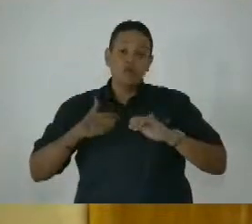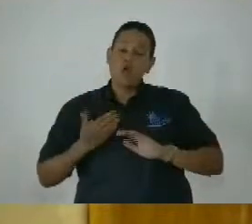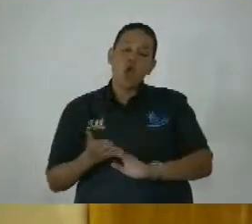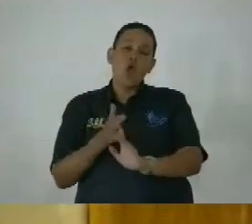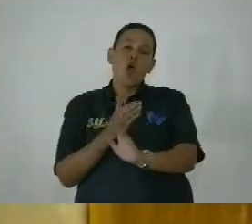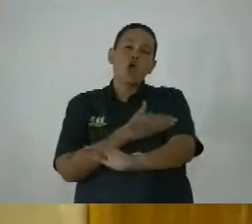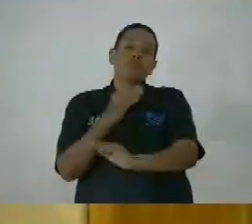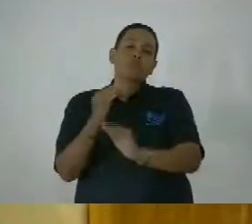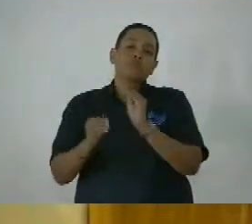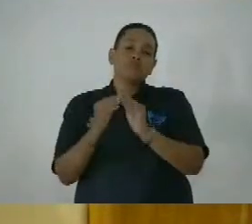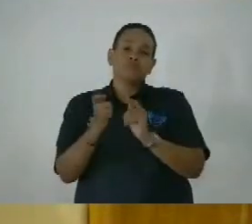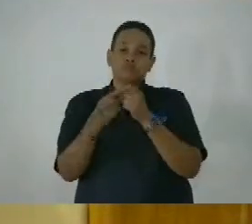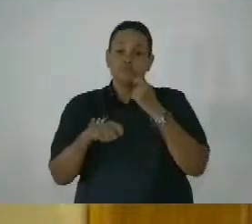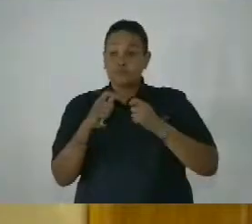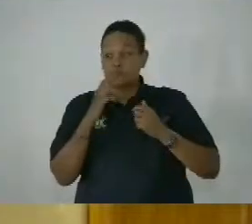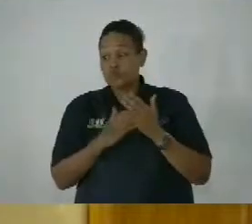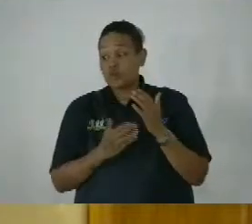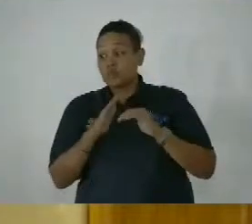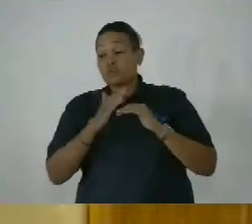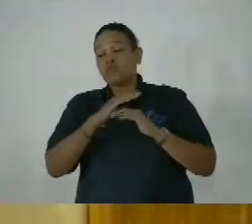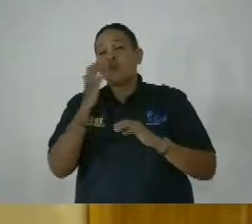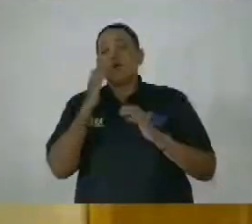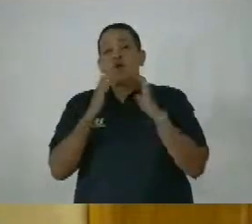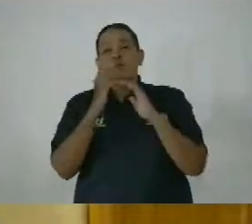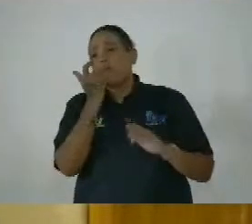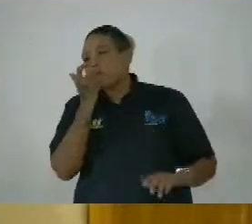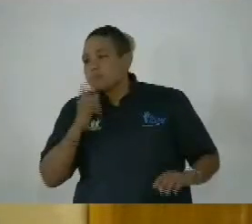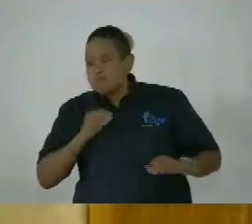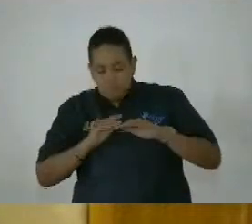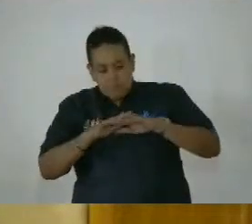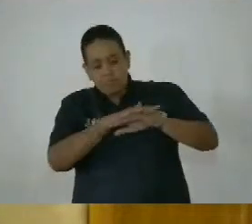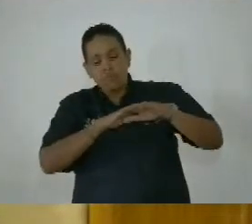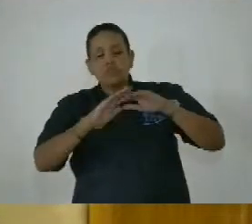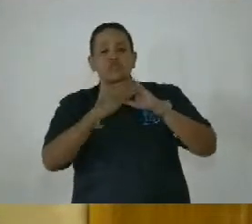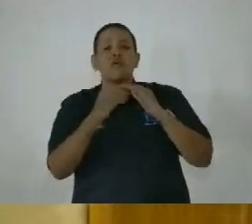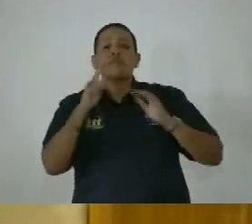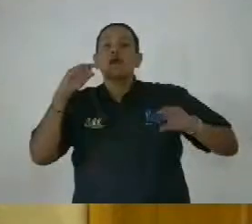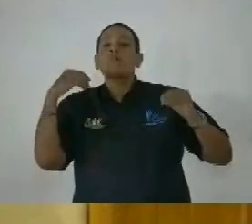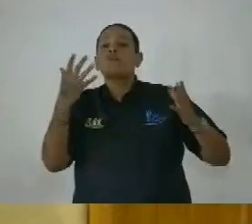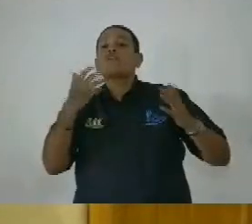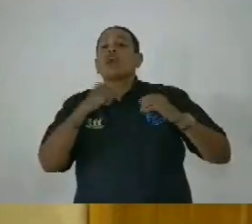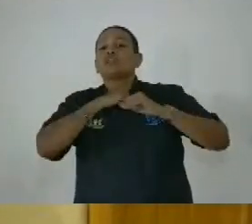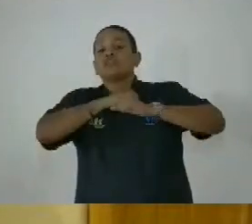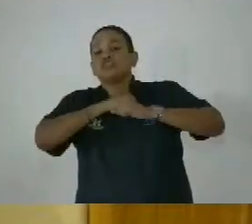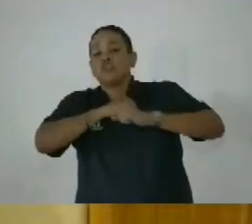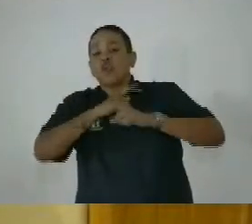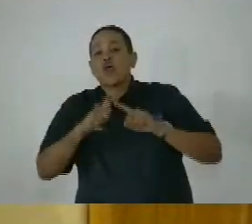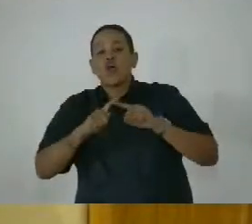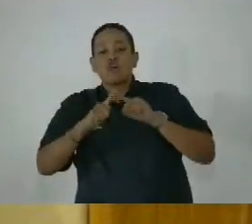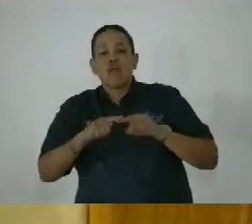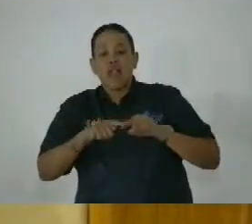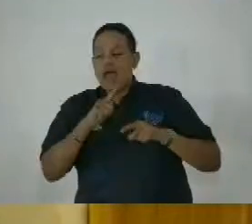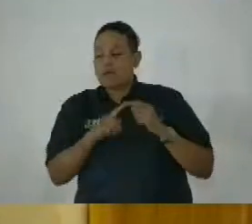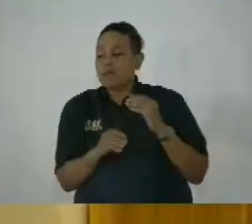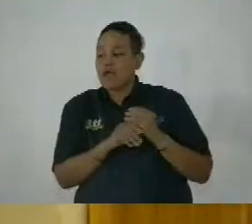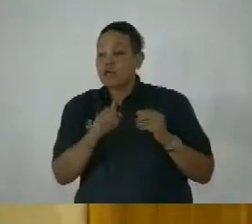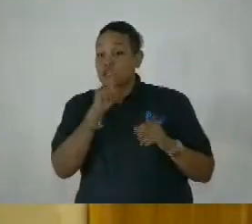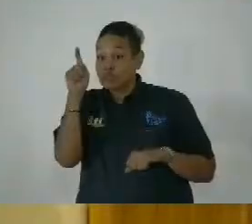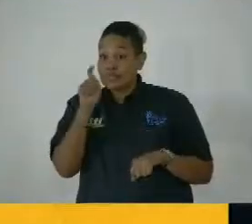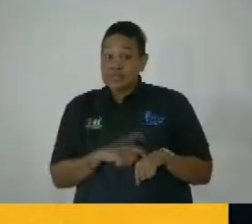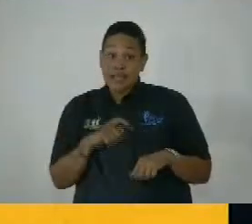and substantially increased communication coverage across the island, providing secure, reliable,